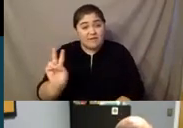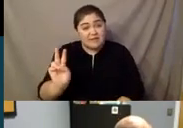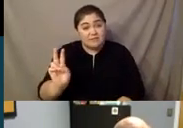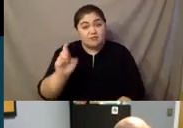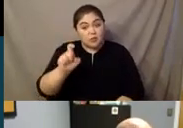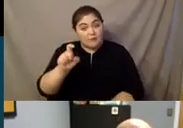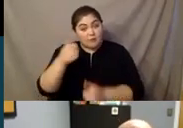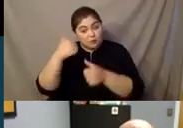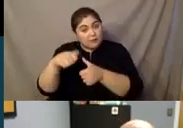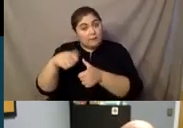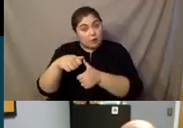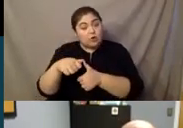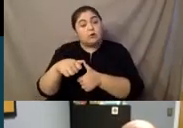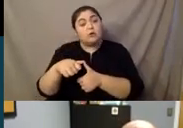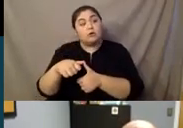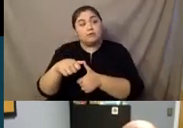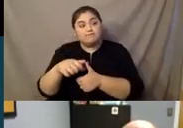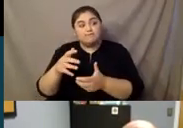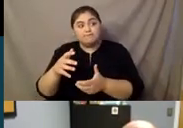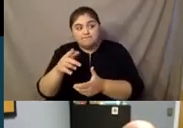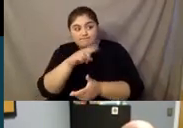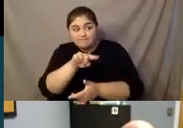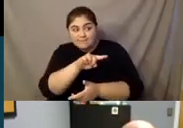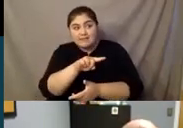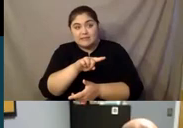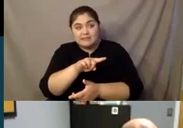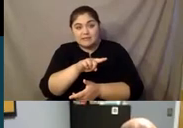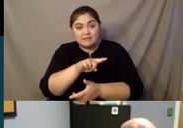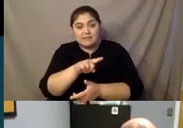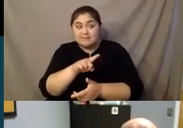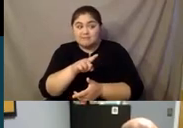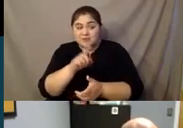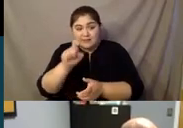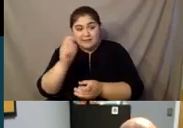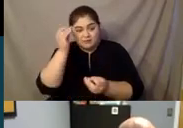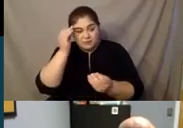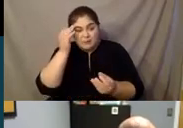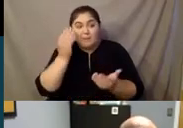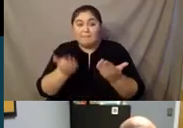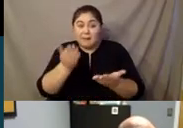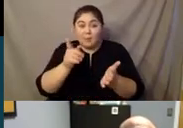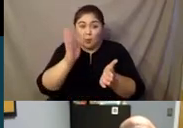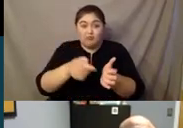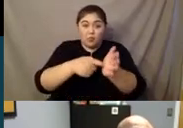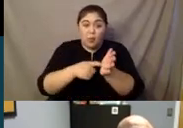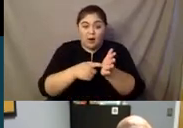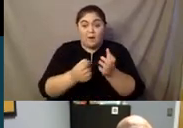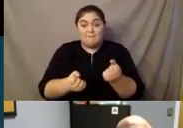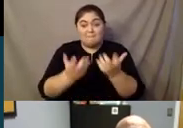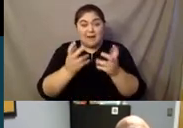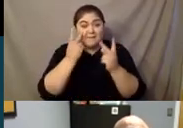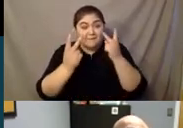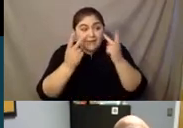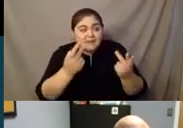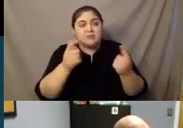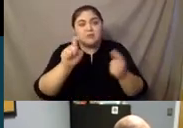capacity. And sometimes that also requires multiple visits to try to find a time during the